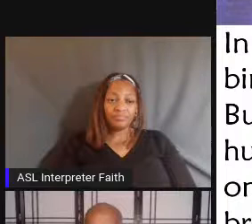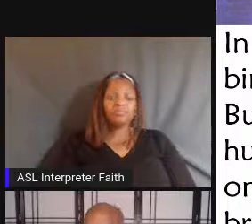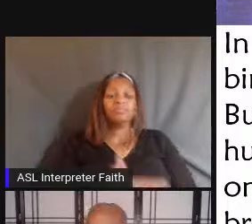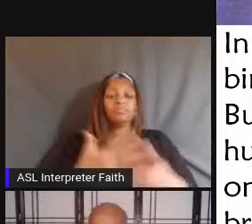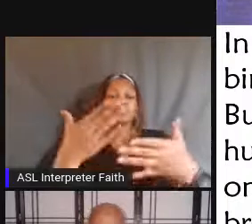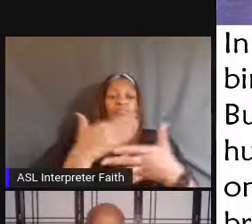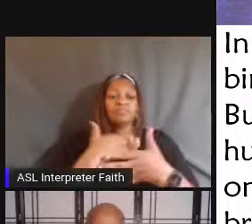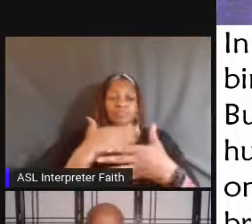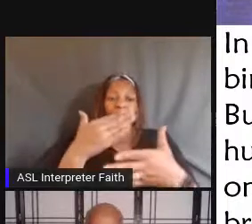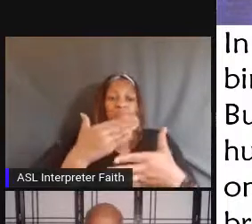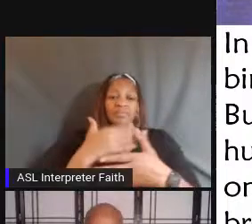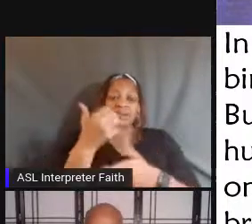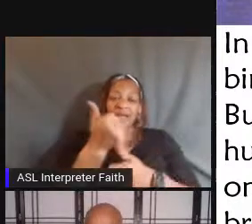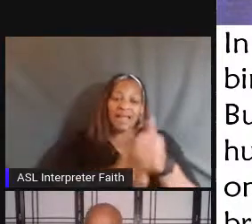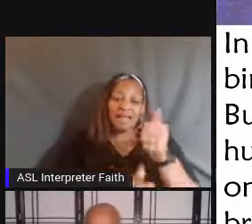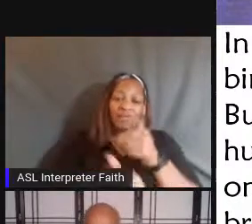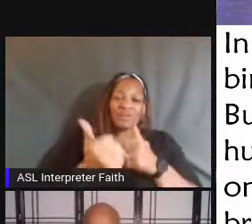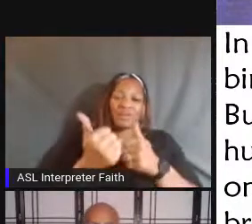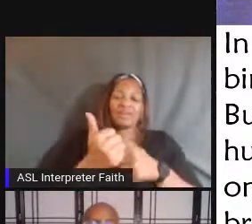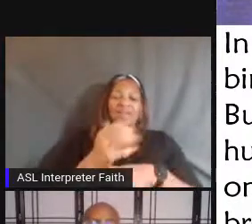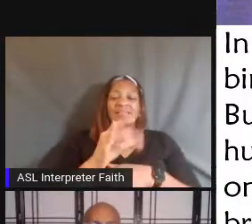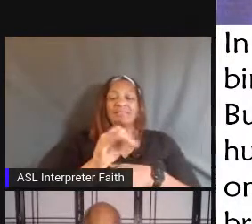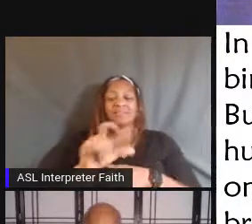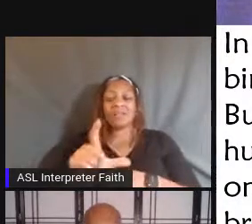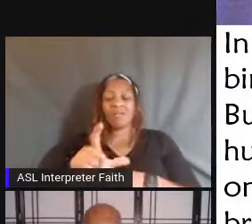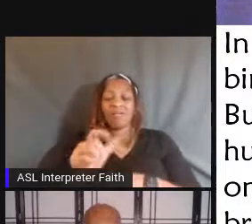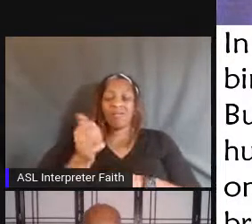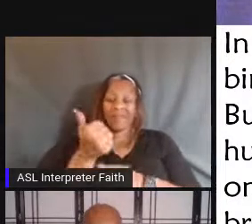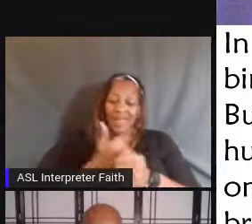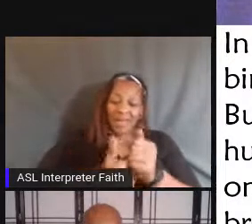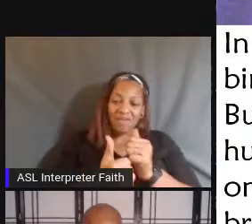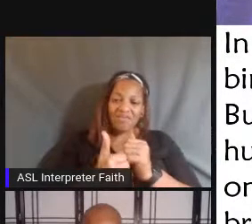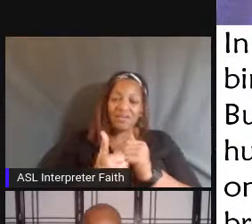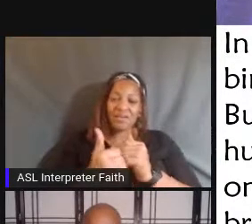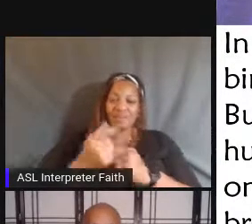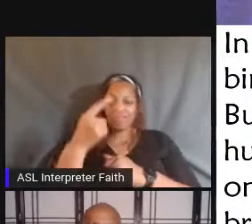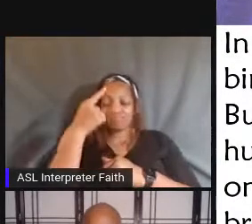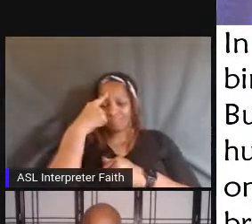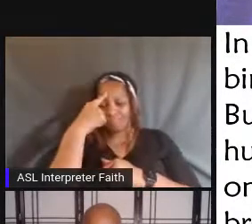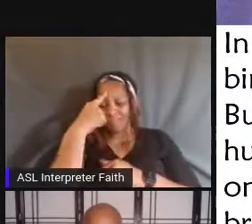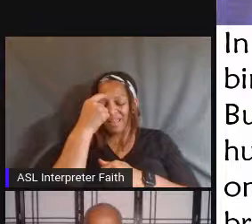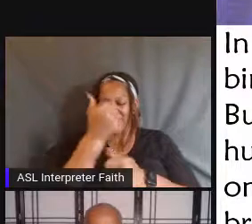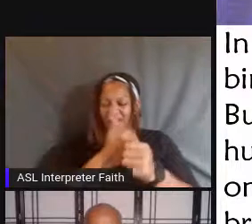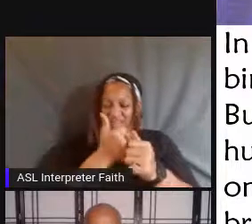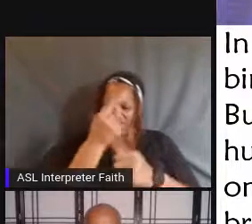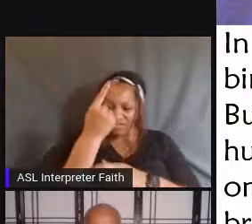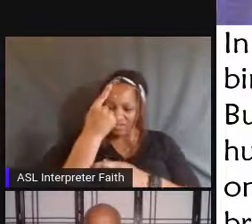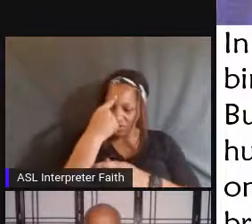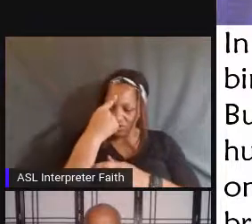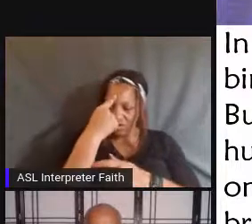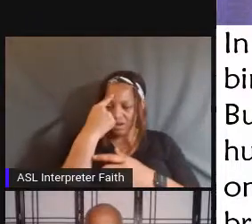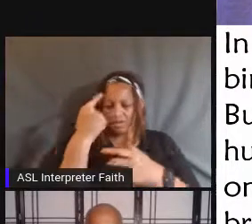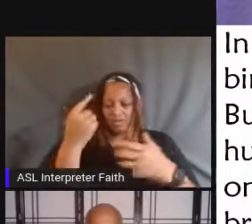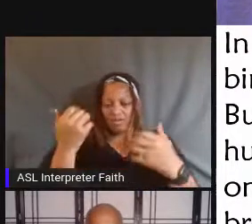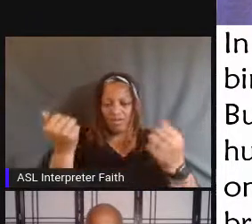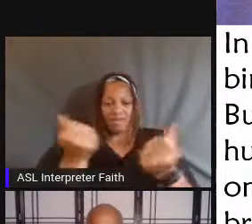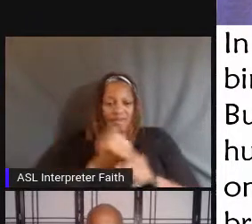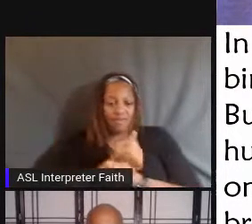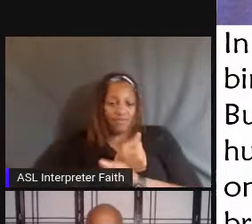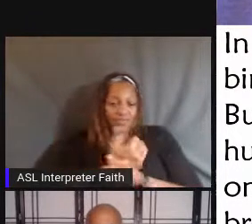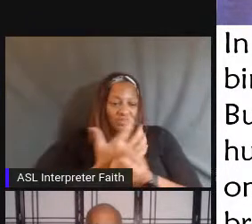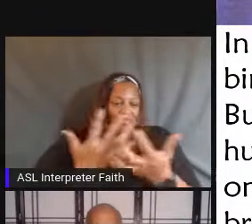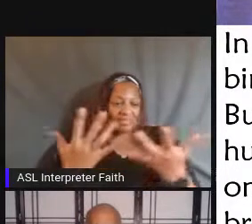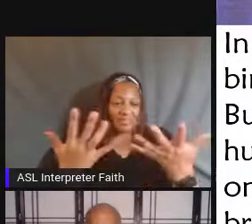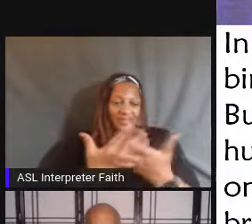Breathe every cell, breathe every breath, breathe every thought, breathe every